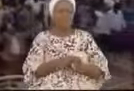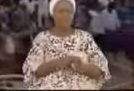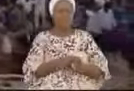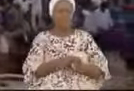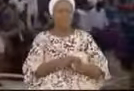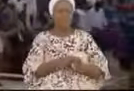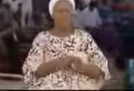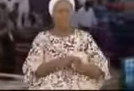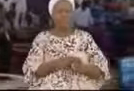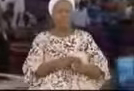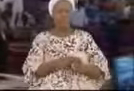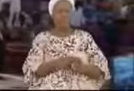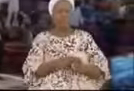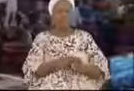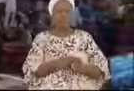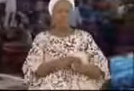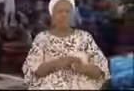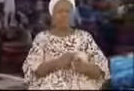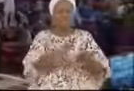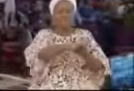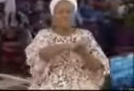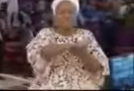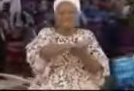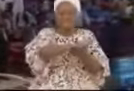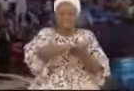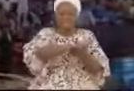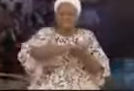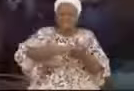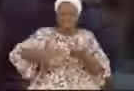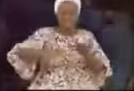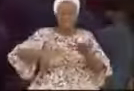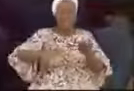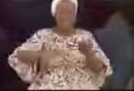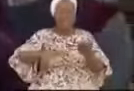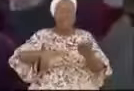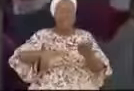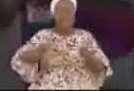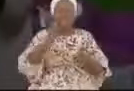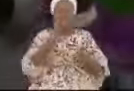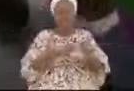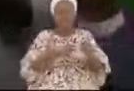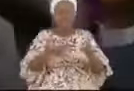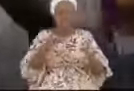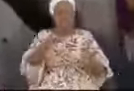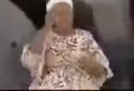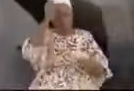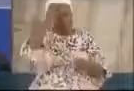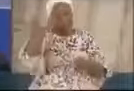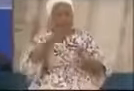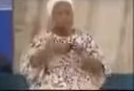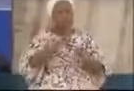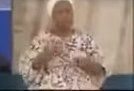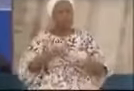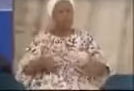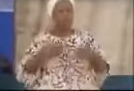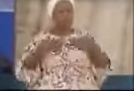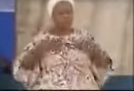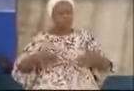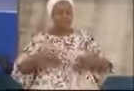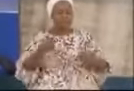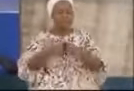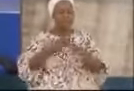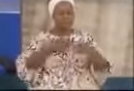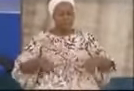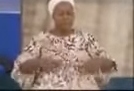Brush off anything of the devil from our body, from our lives, from